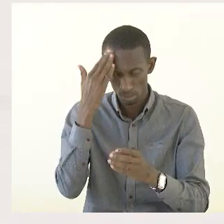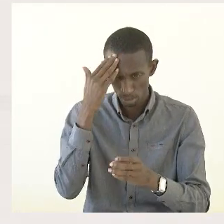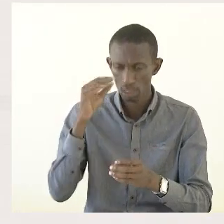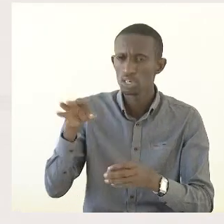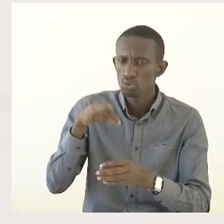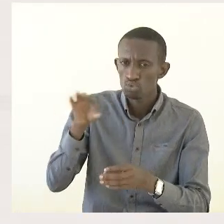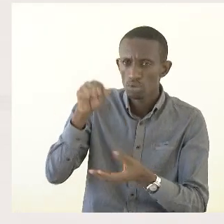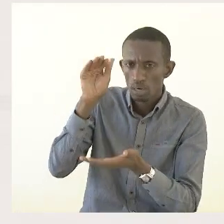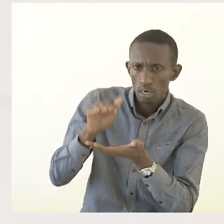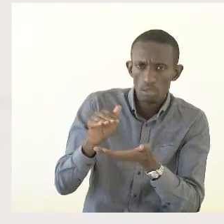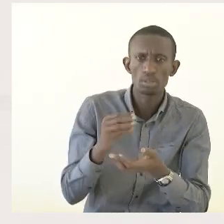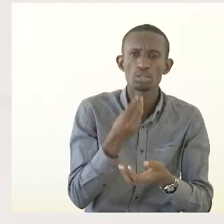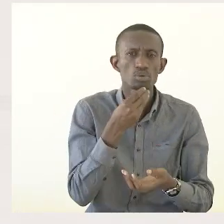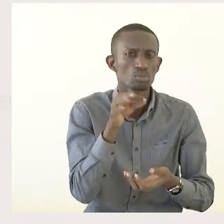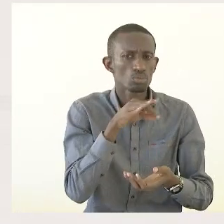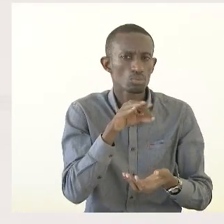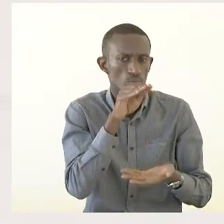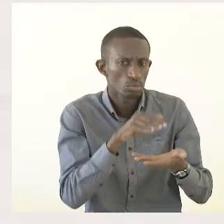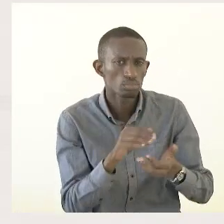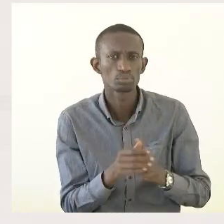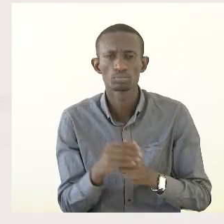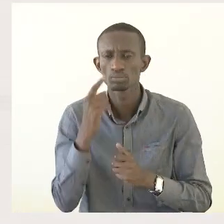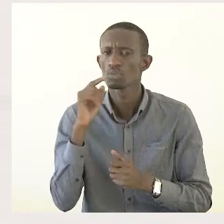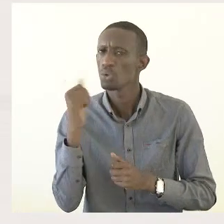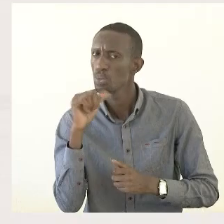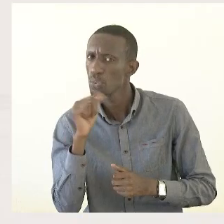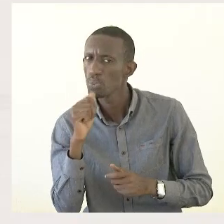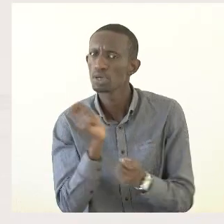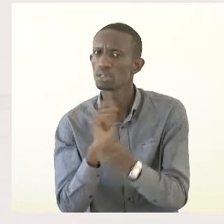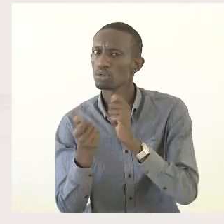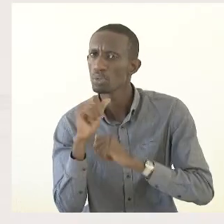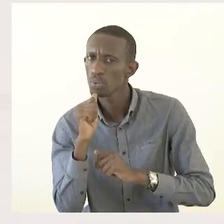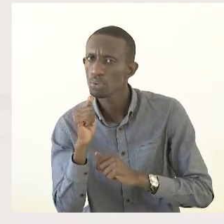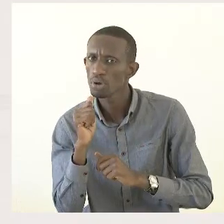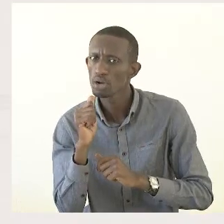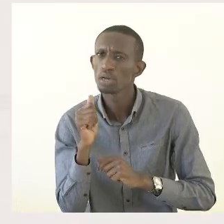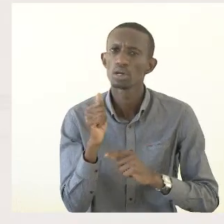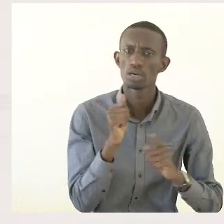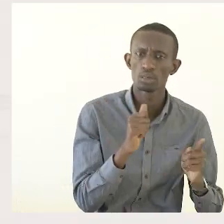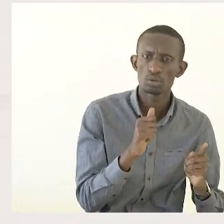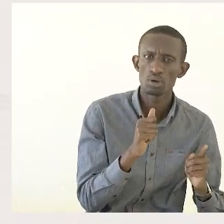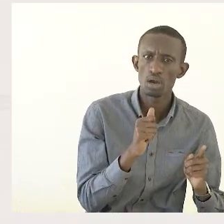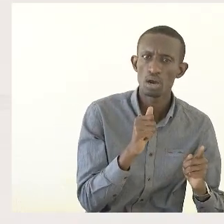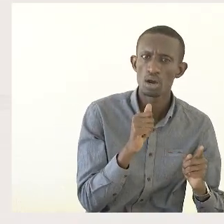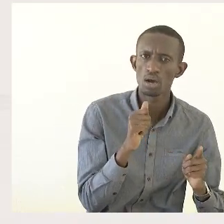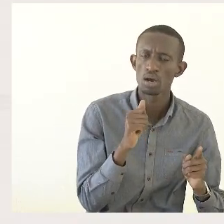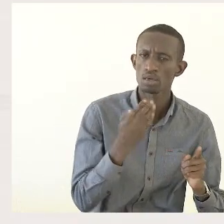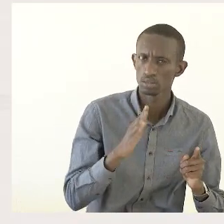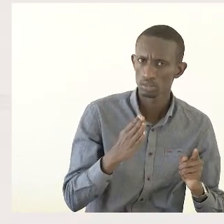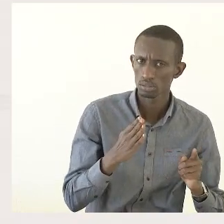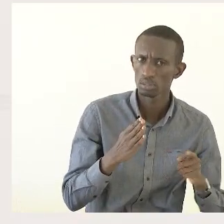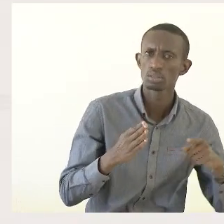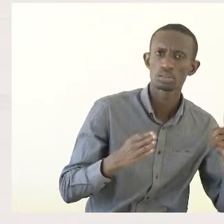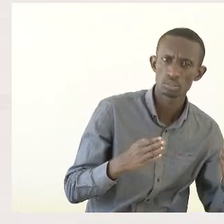is non-reducing sugars. This is the color is changing from blue to green to yellow and finally orange or red precipitate, depending